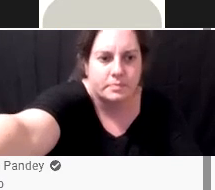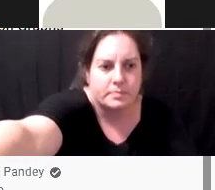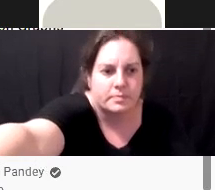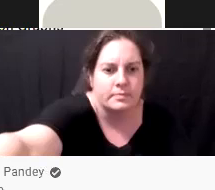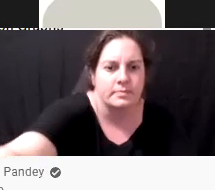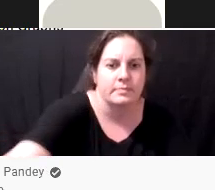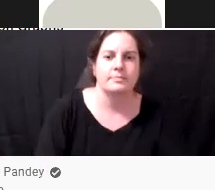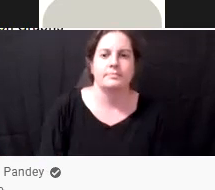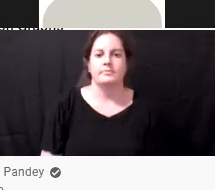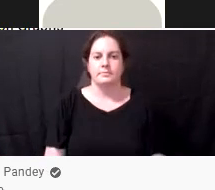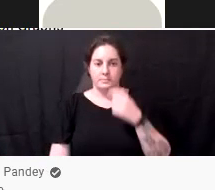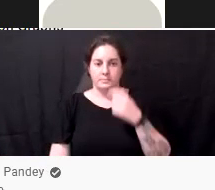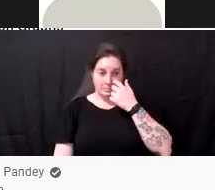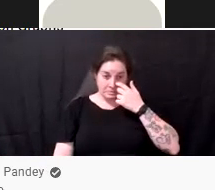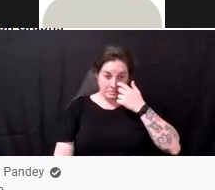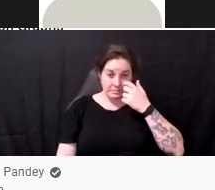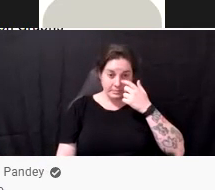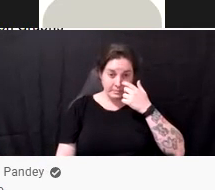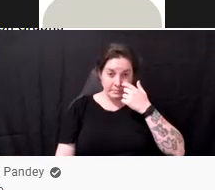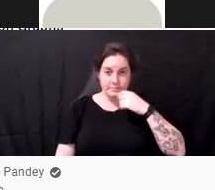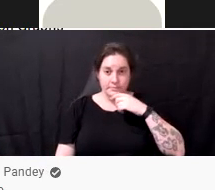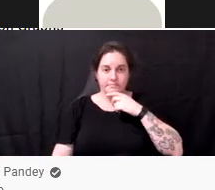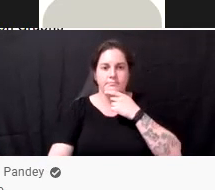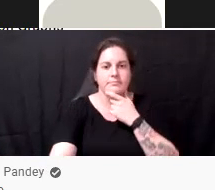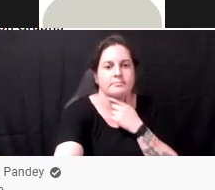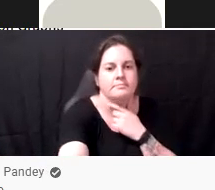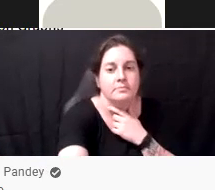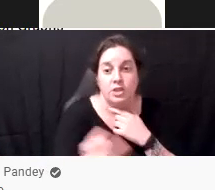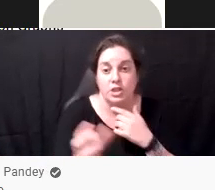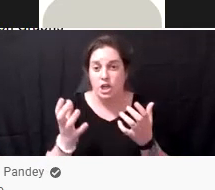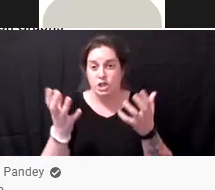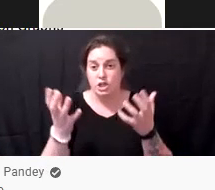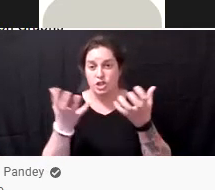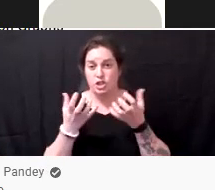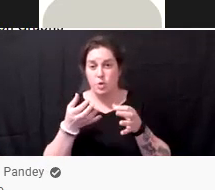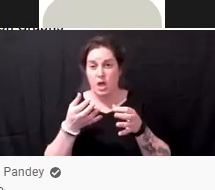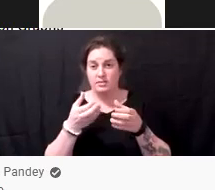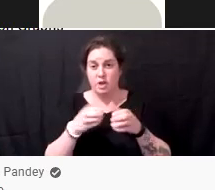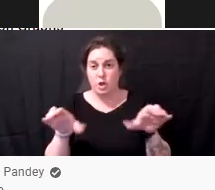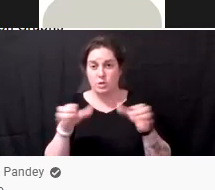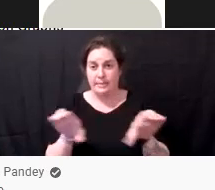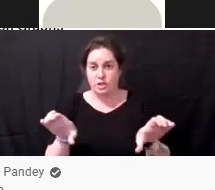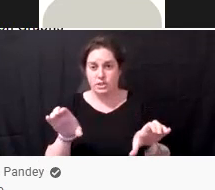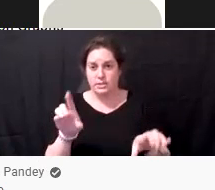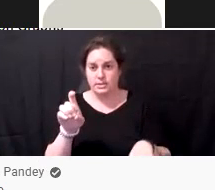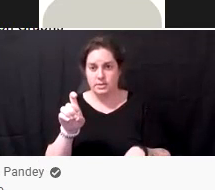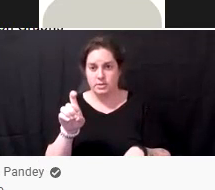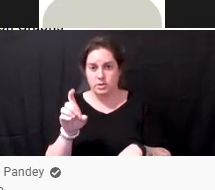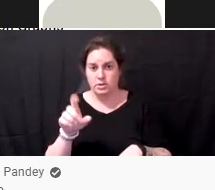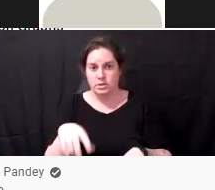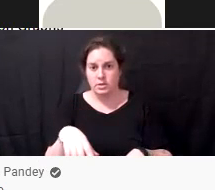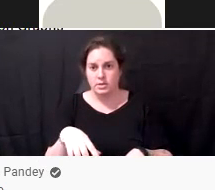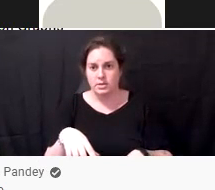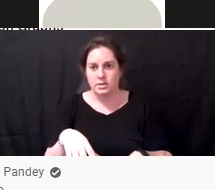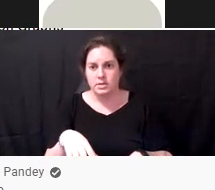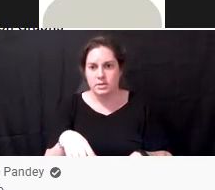We believe feeling good comes first. That's why we offer veterinary diets. Sorry about that. I got to skip the ads. Welcome to